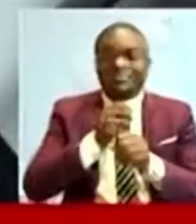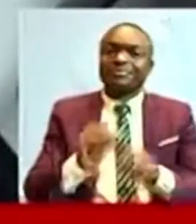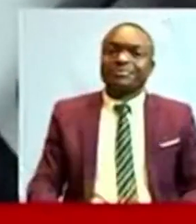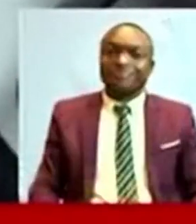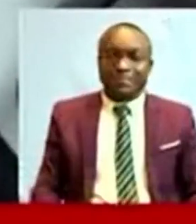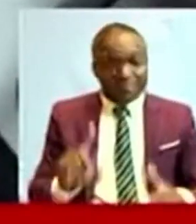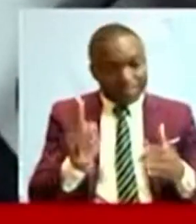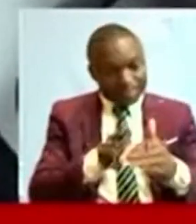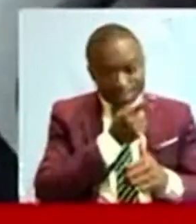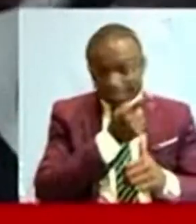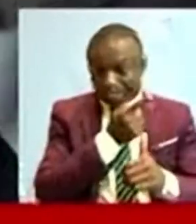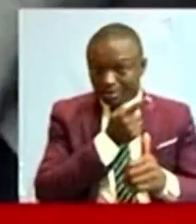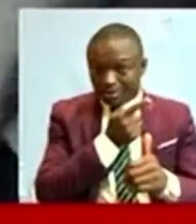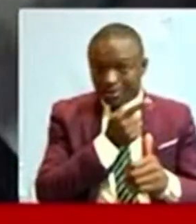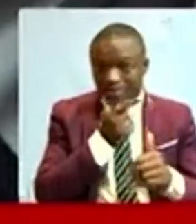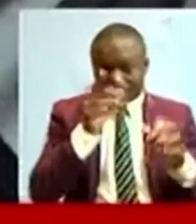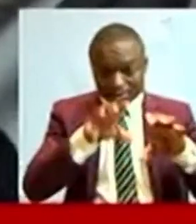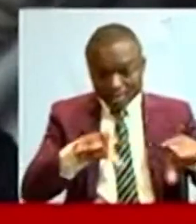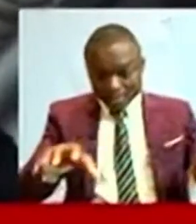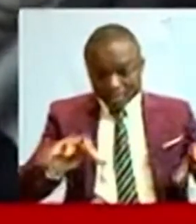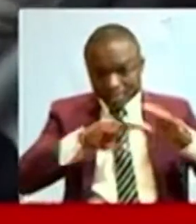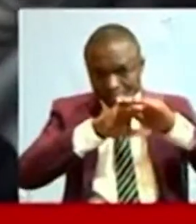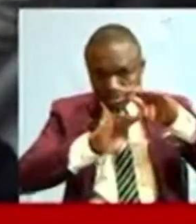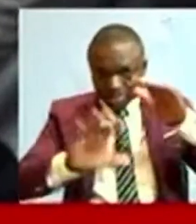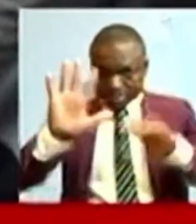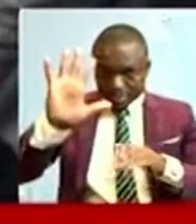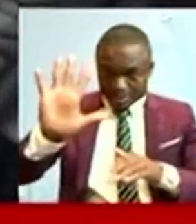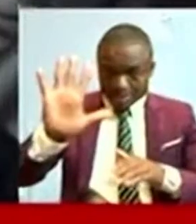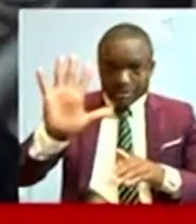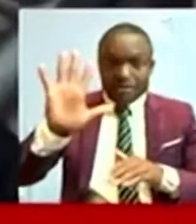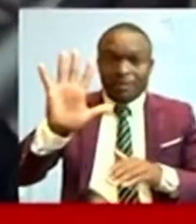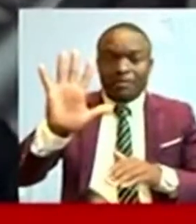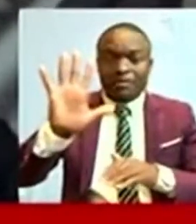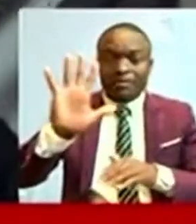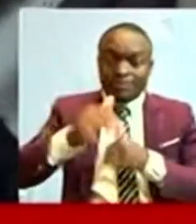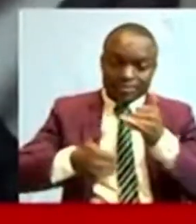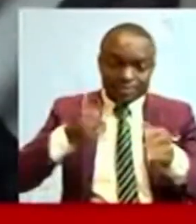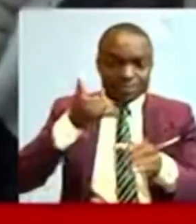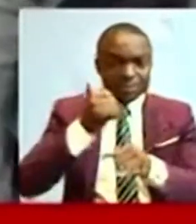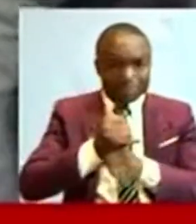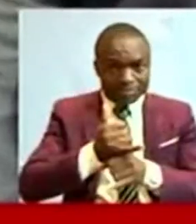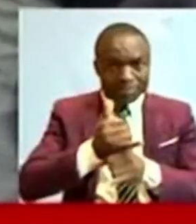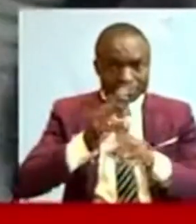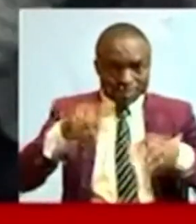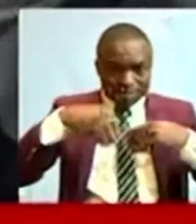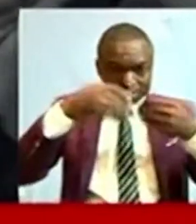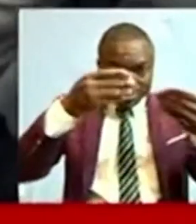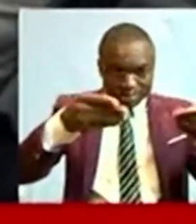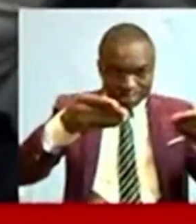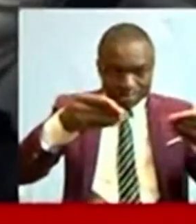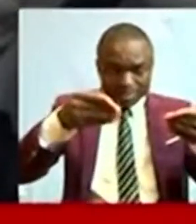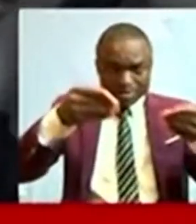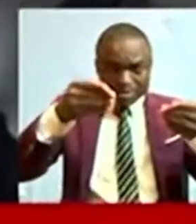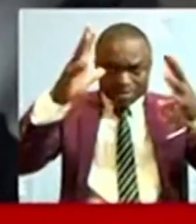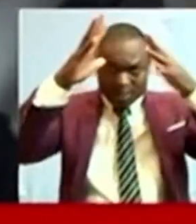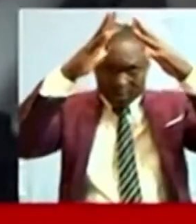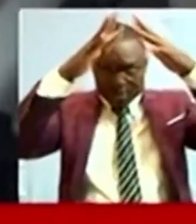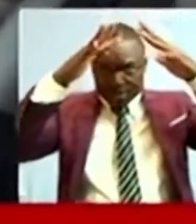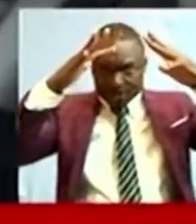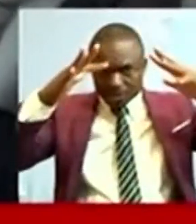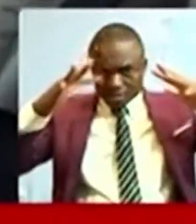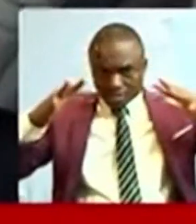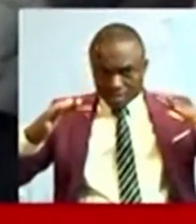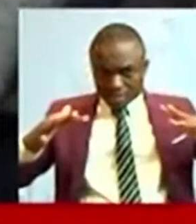is the proportion of children under 5 provided with insecticide-treated net. It's an important child survival